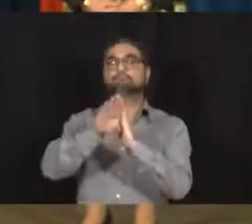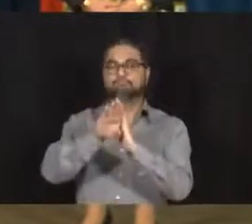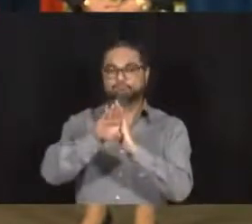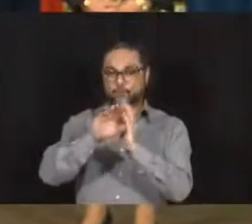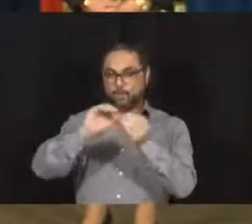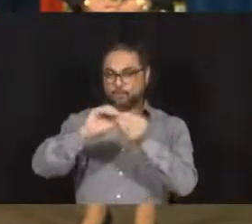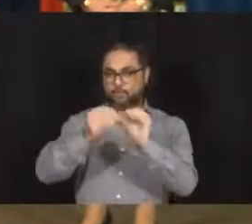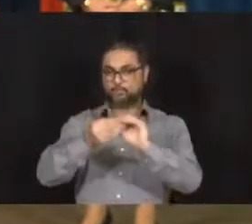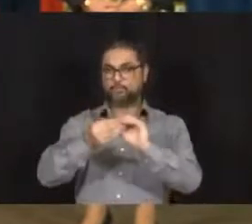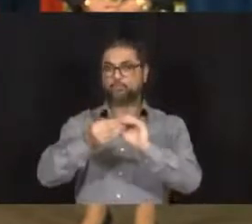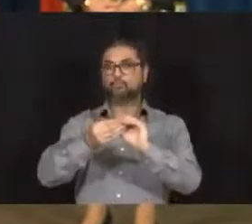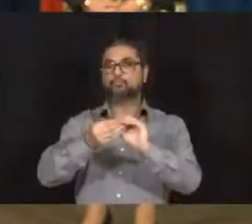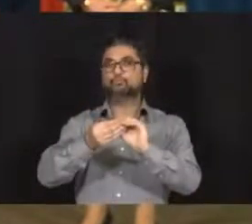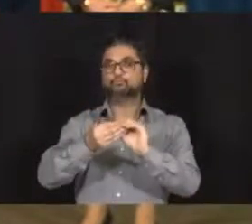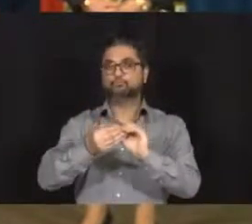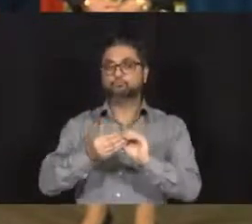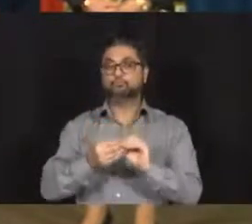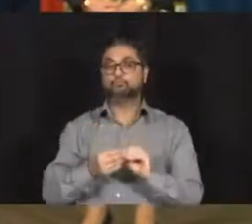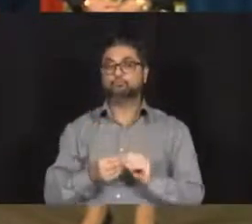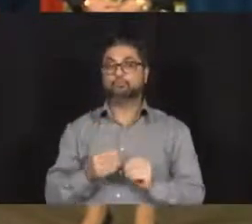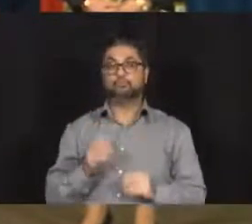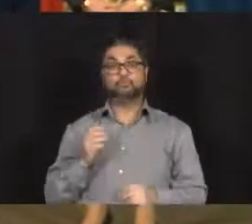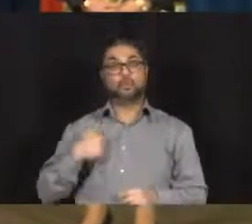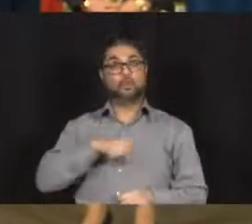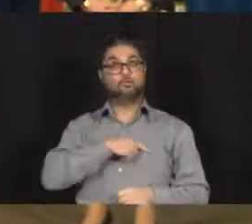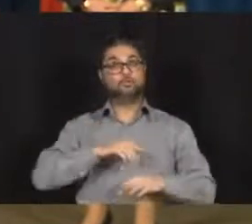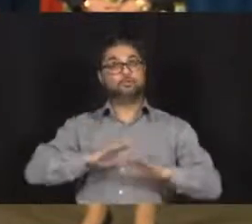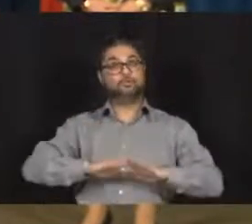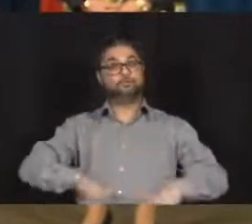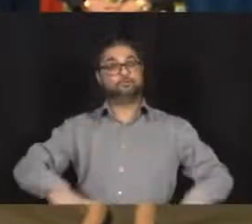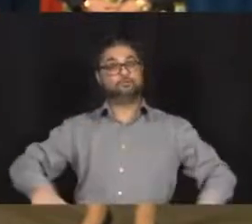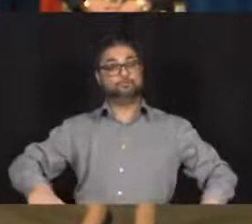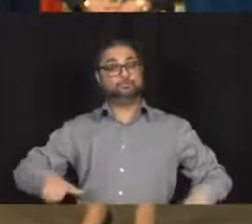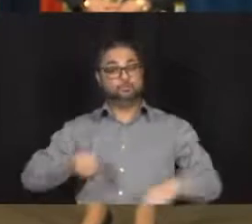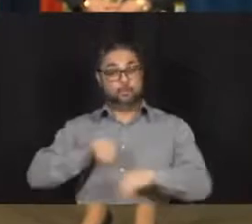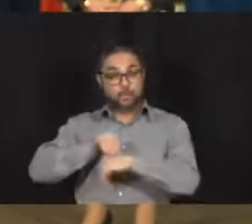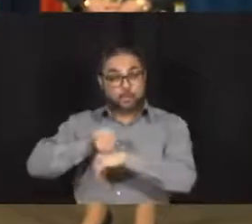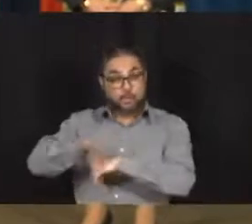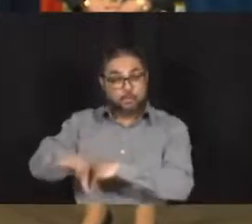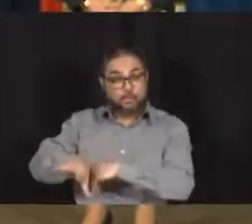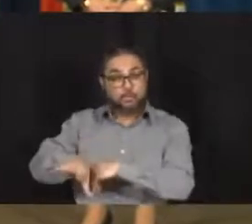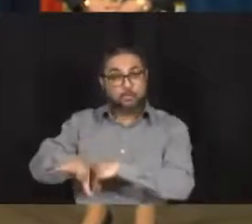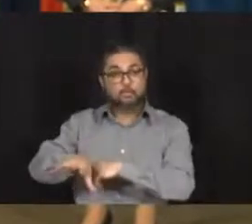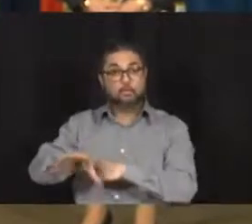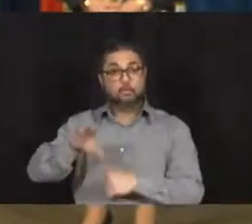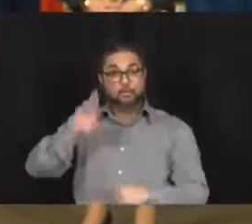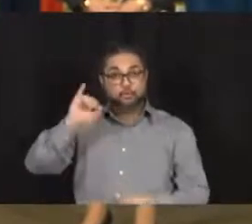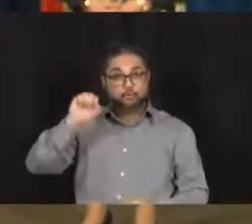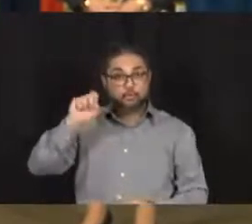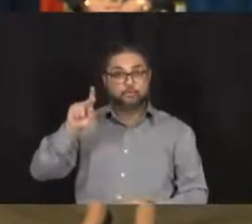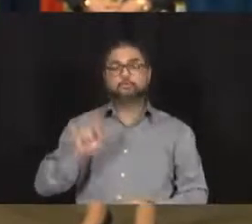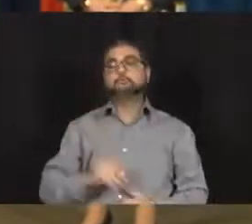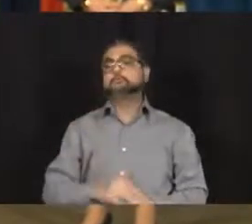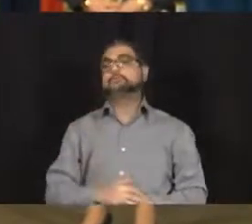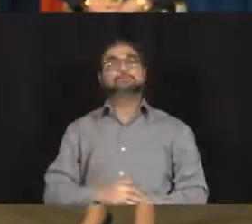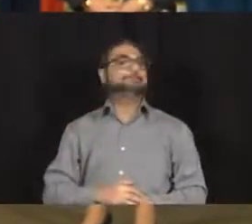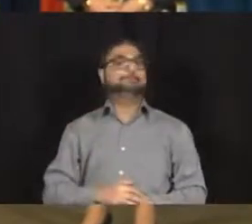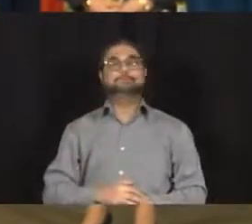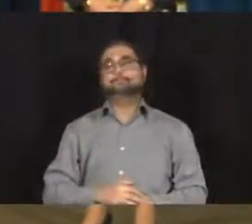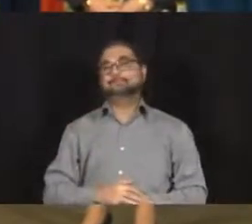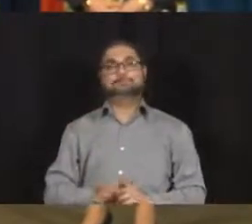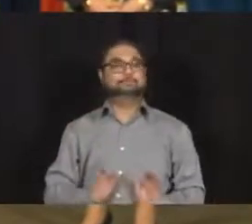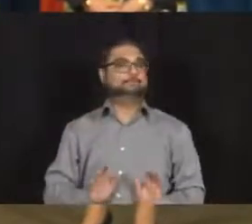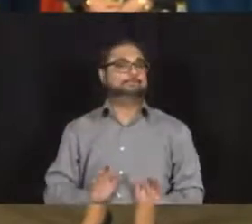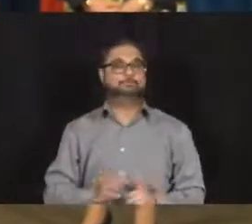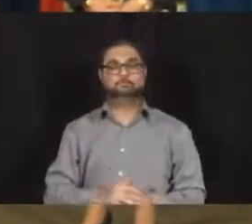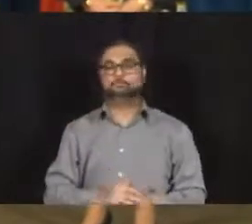put our kids in harm's way. So that will be a decision we'll be making after